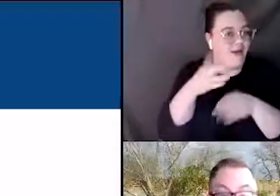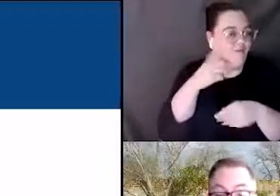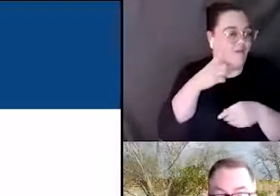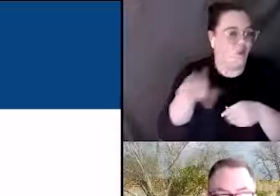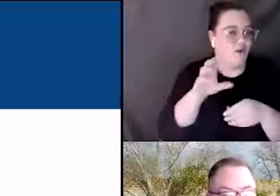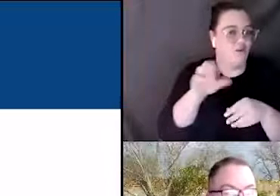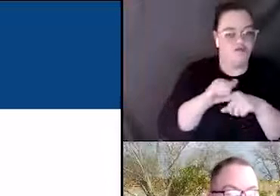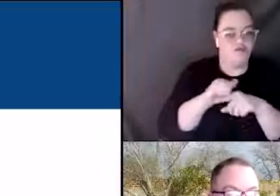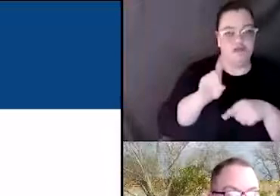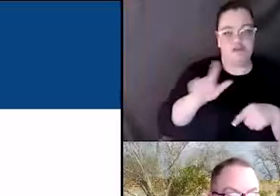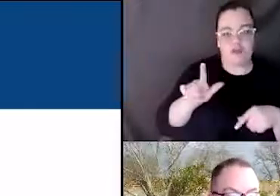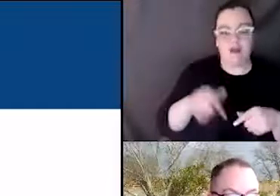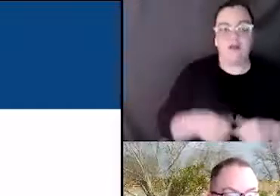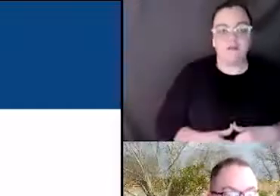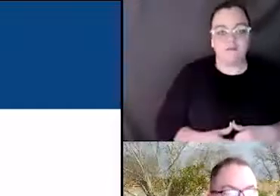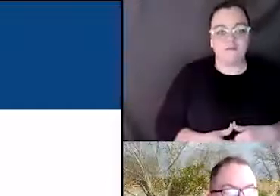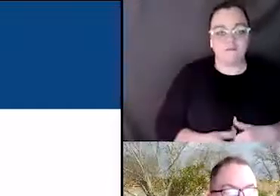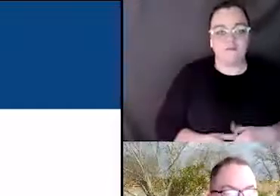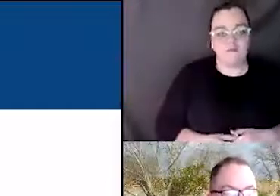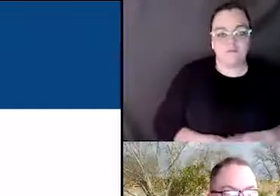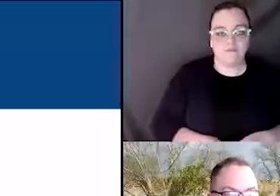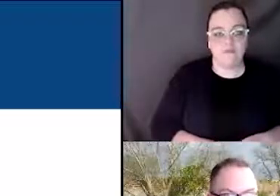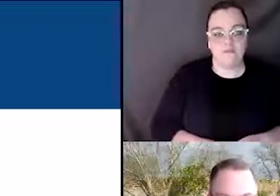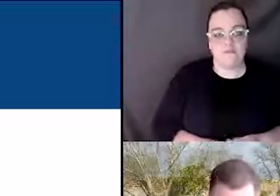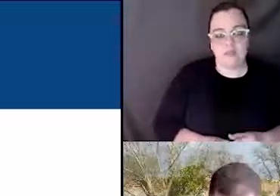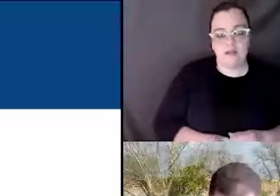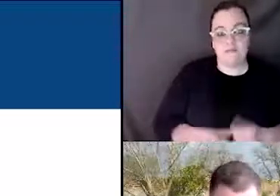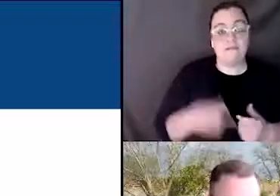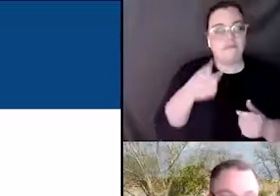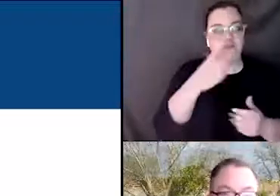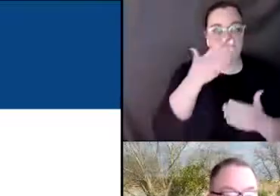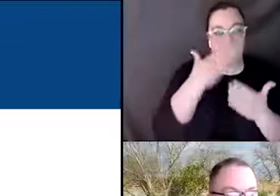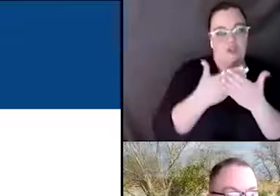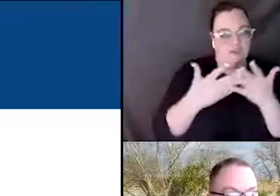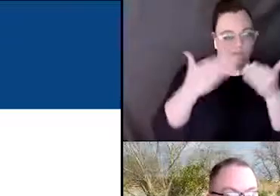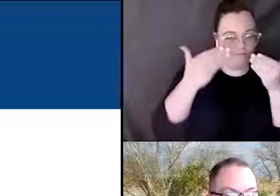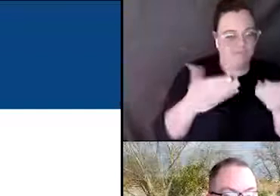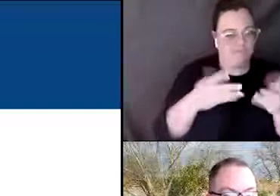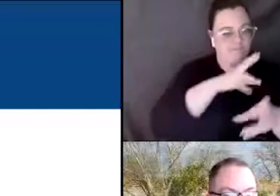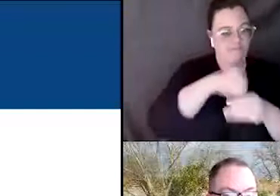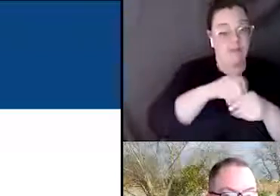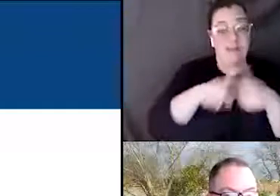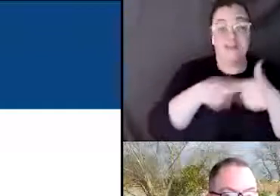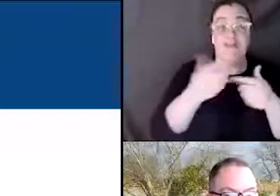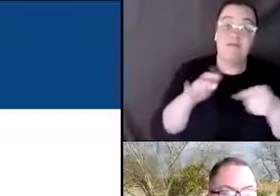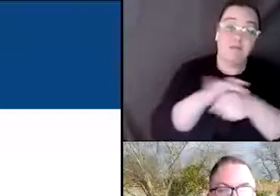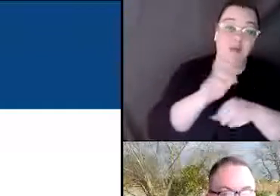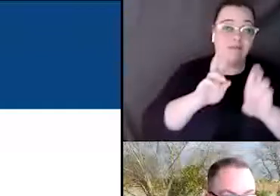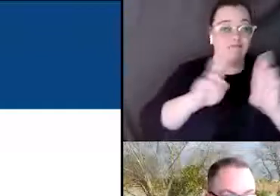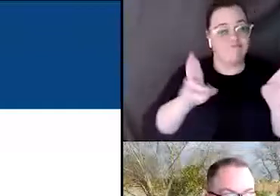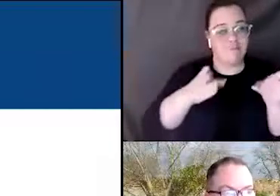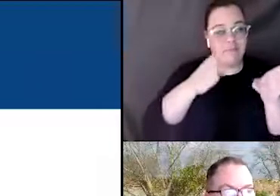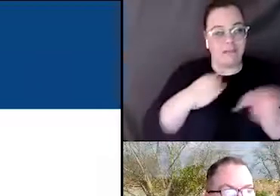is a regular good idea, so that they are then fully able